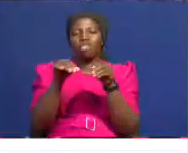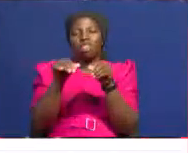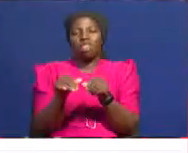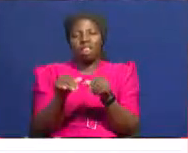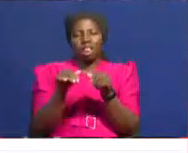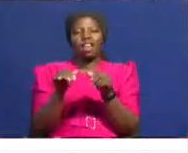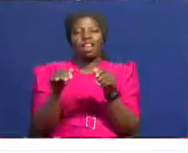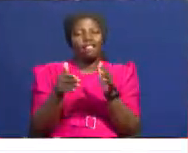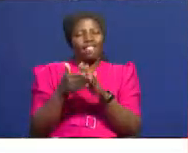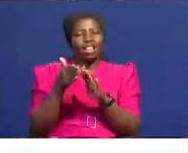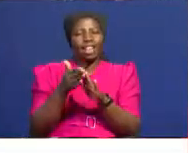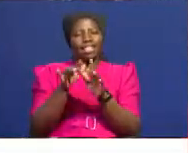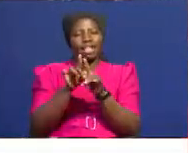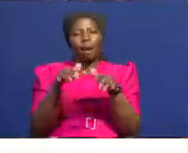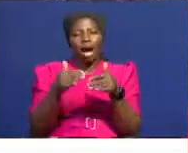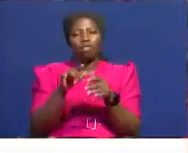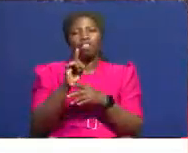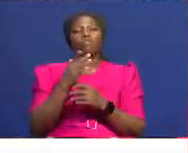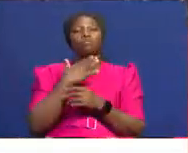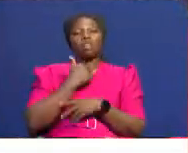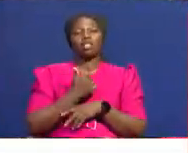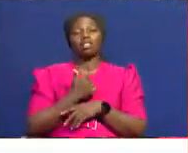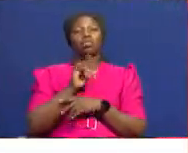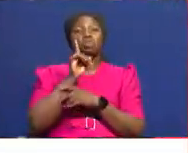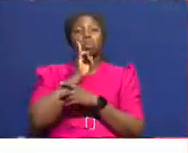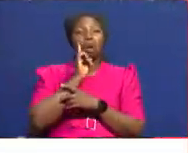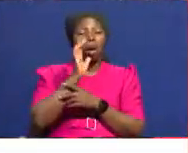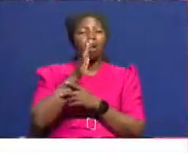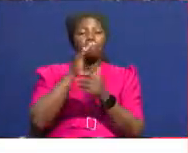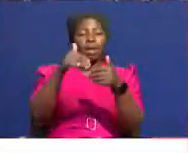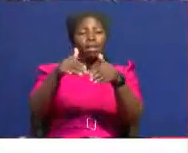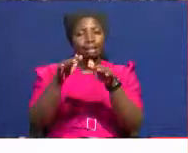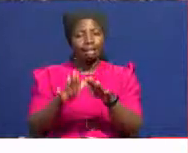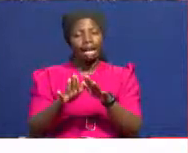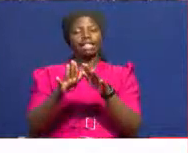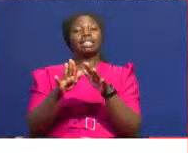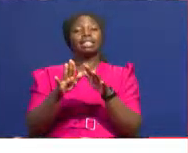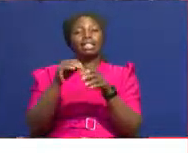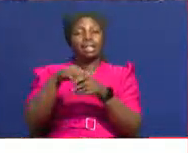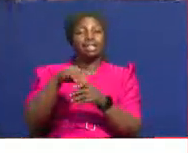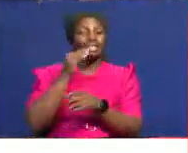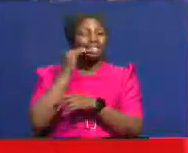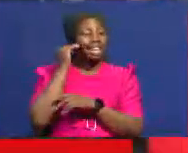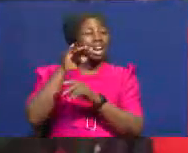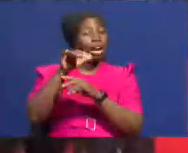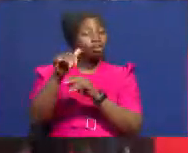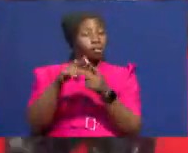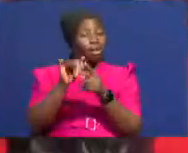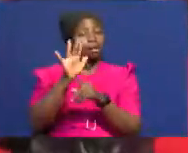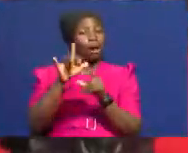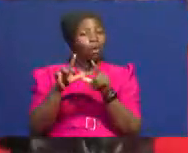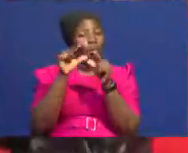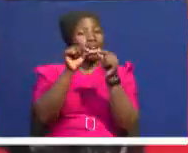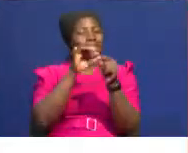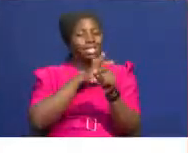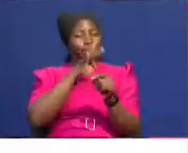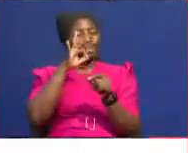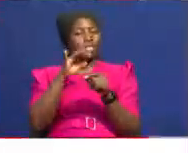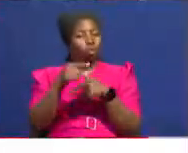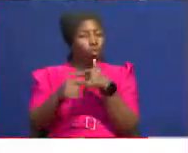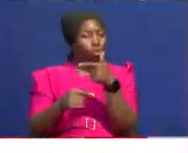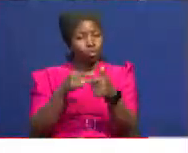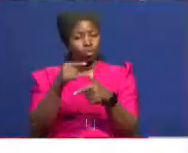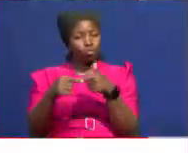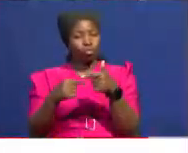his home on Sunday in Ngia Alego Songa in Siaya County, his words and spirit continue to